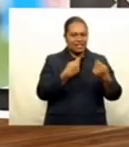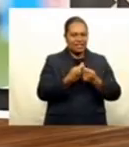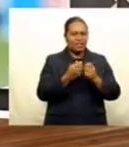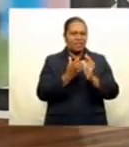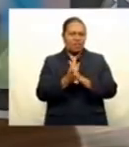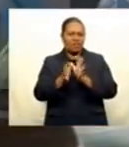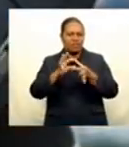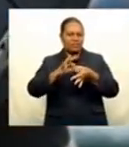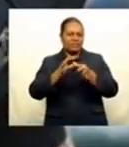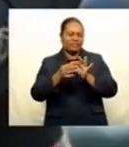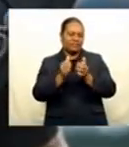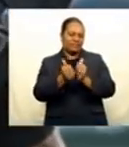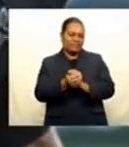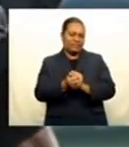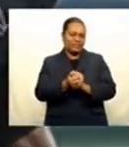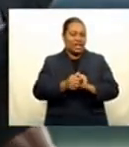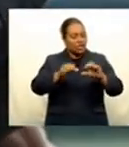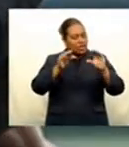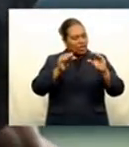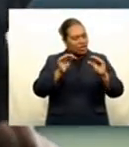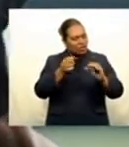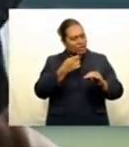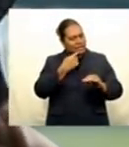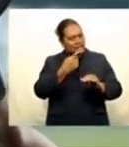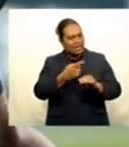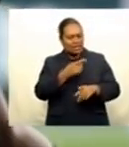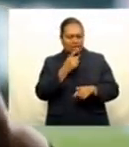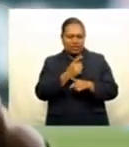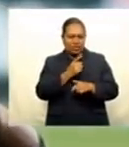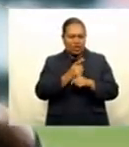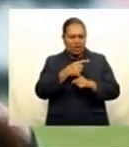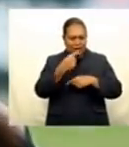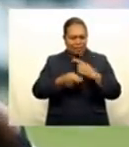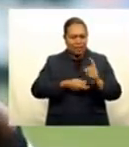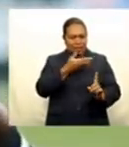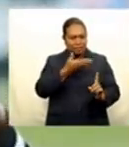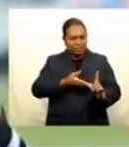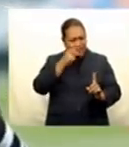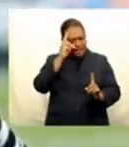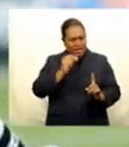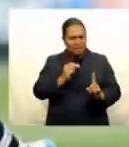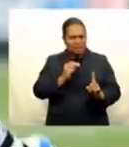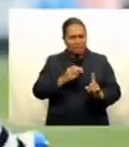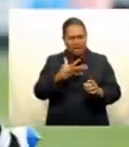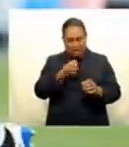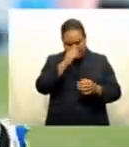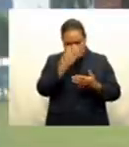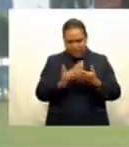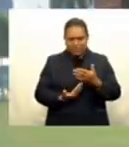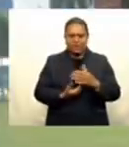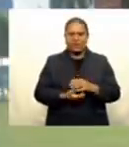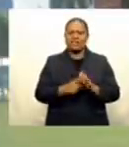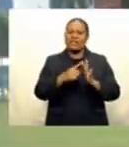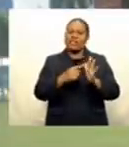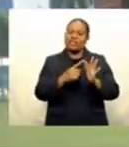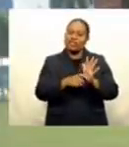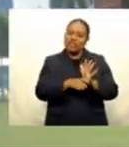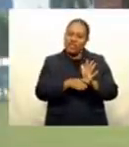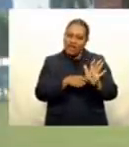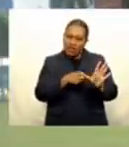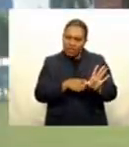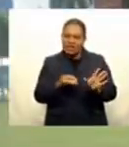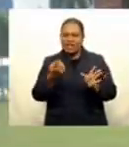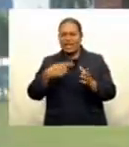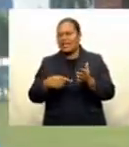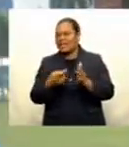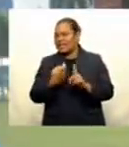Olympics. Head coach Gareth Beba has spoken highly of the experienced players named in the team that include Jerry Tuwai, Kitione